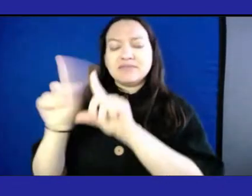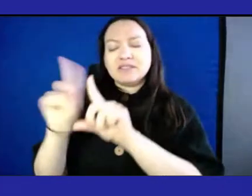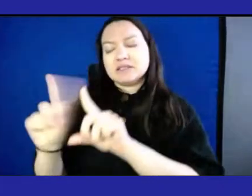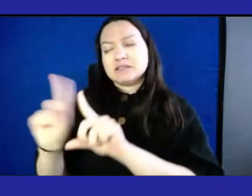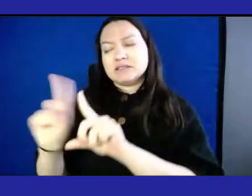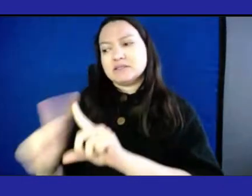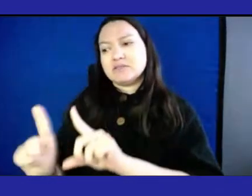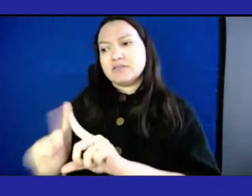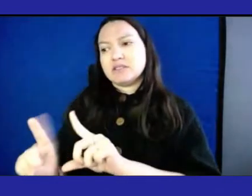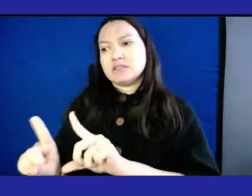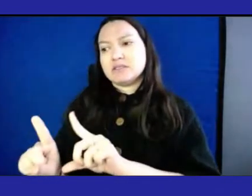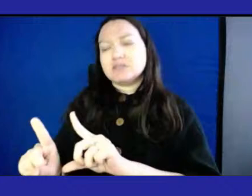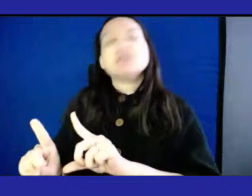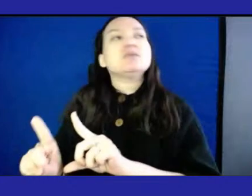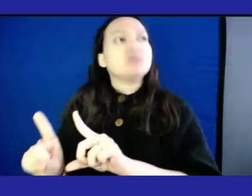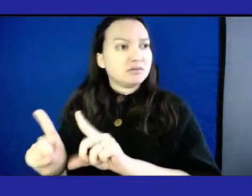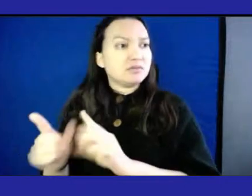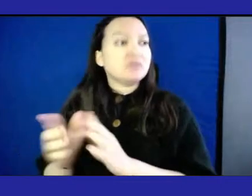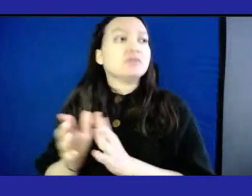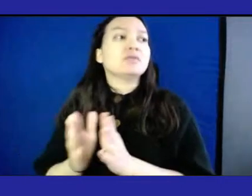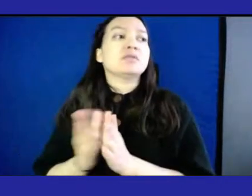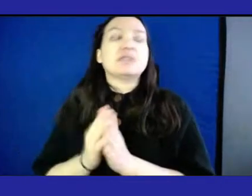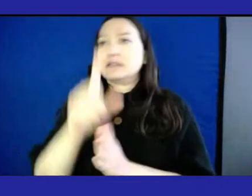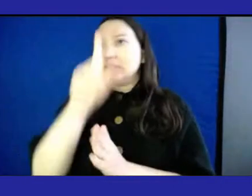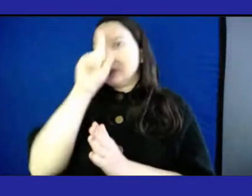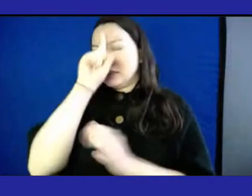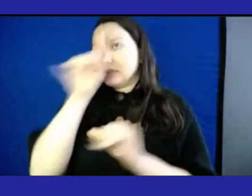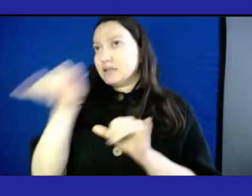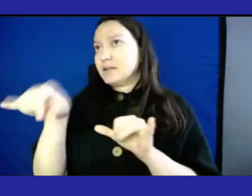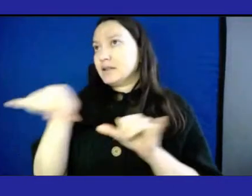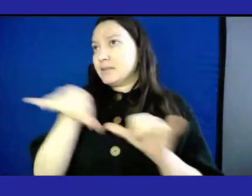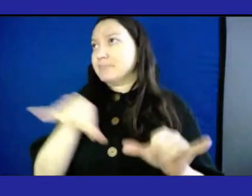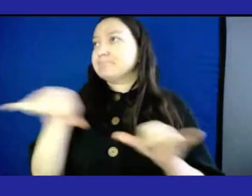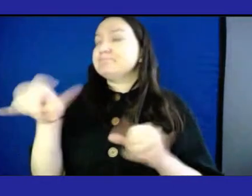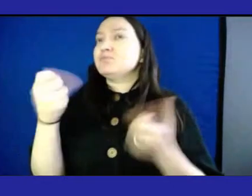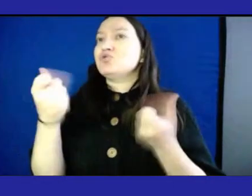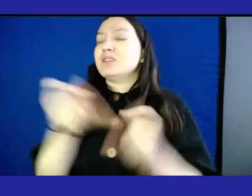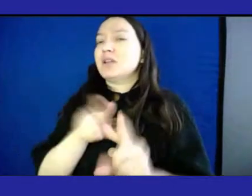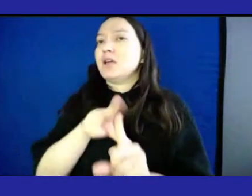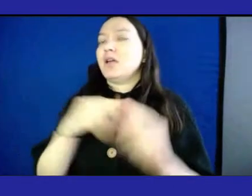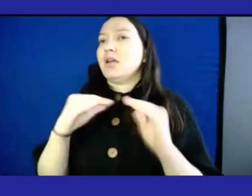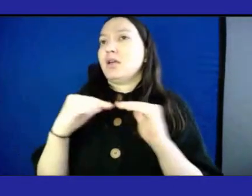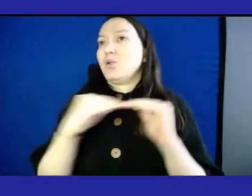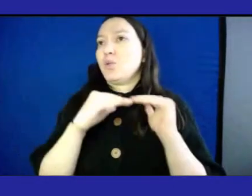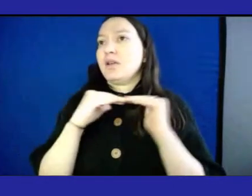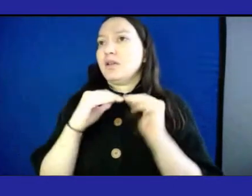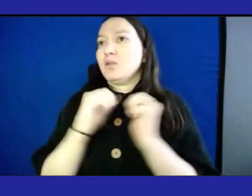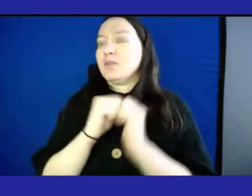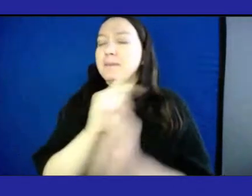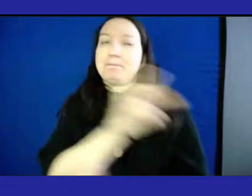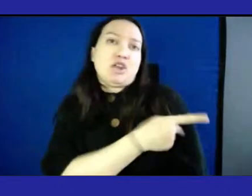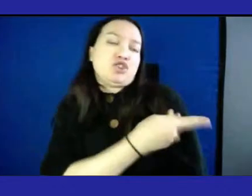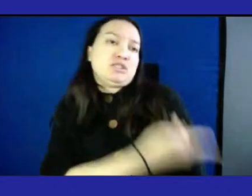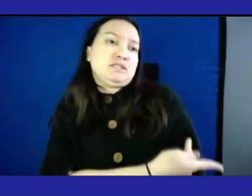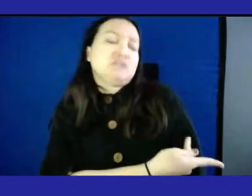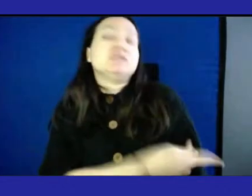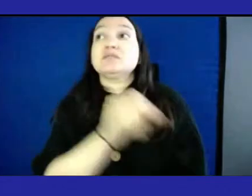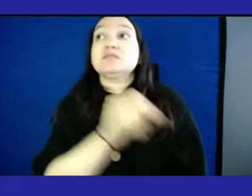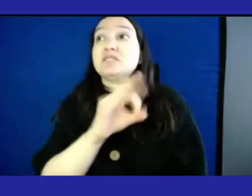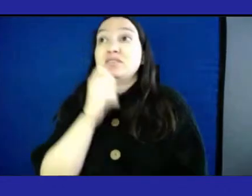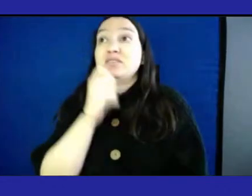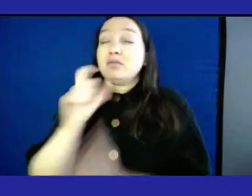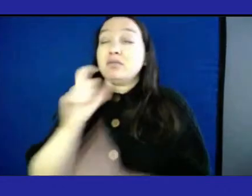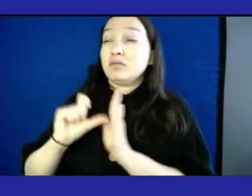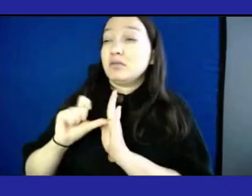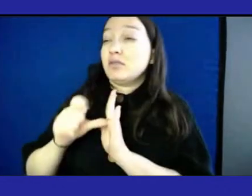I think it's the affiliates and same so thing on? as when we were trying to apply equity lens to our patients. If it's not emphasized,